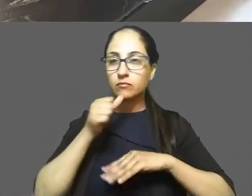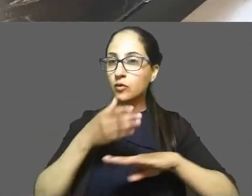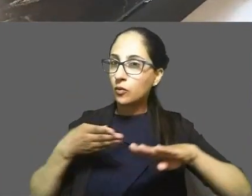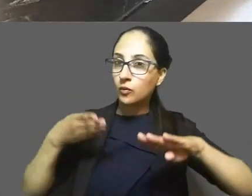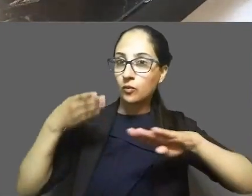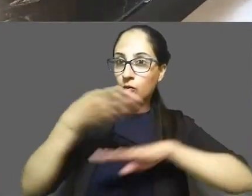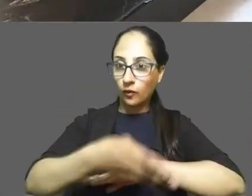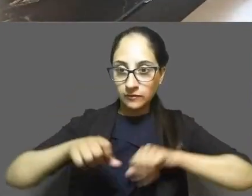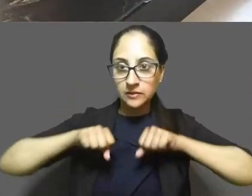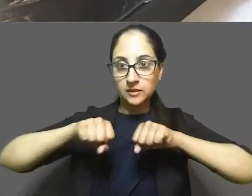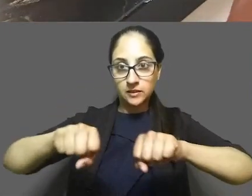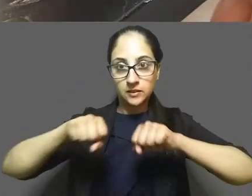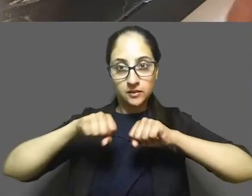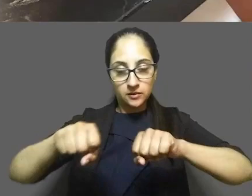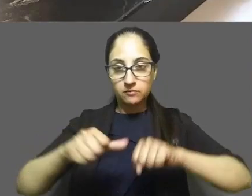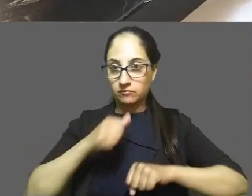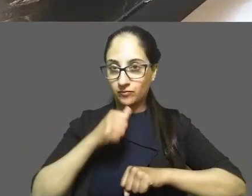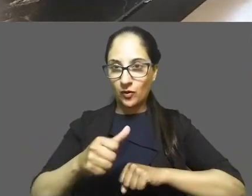too much,